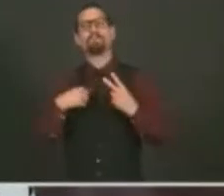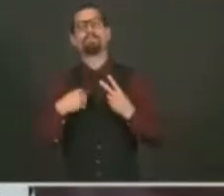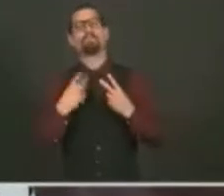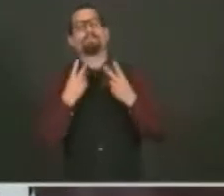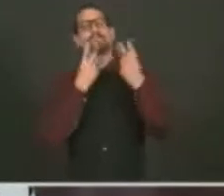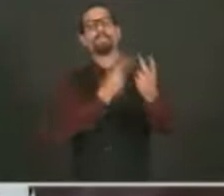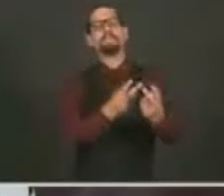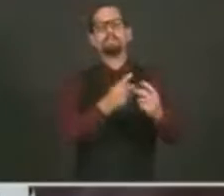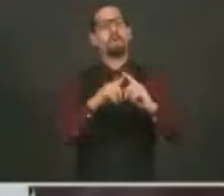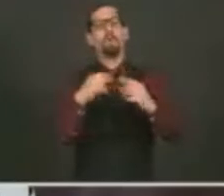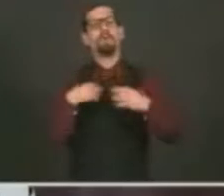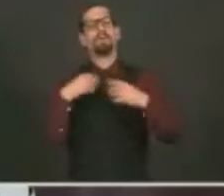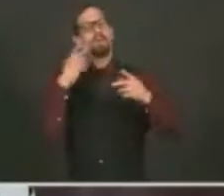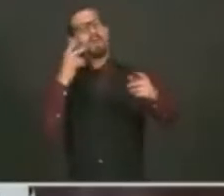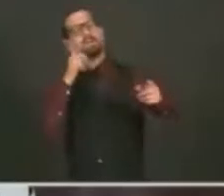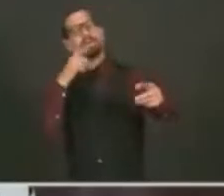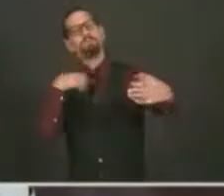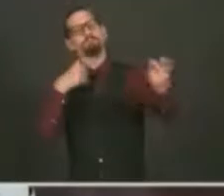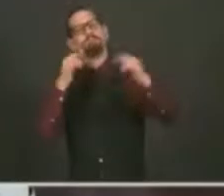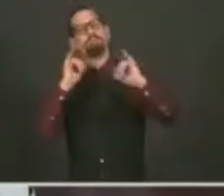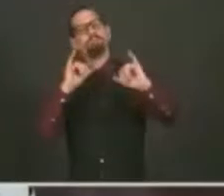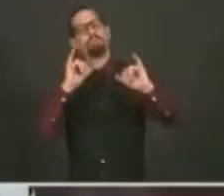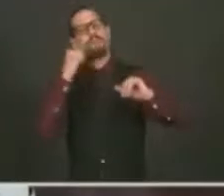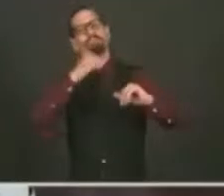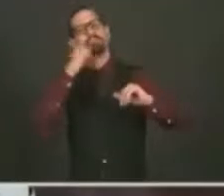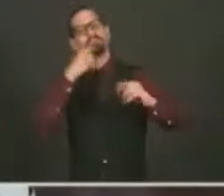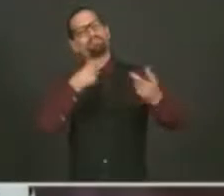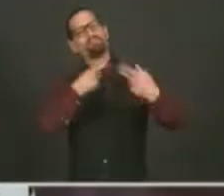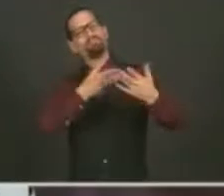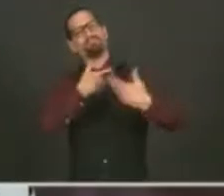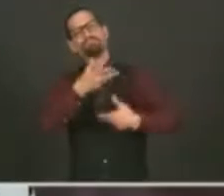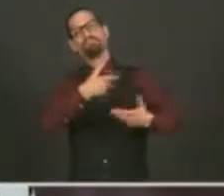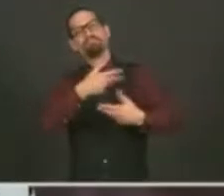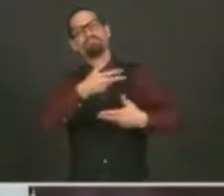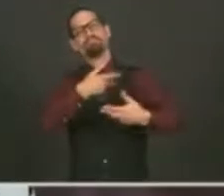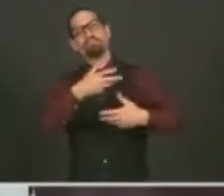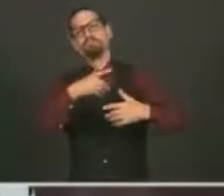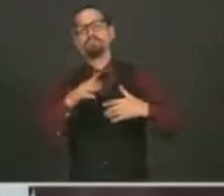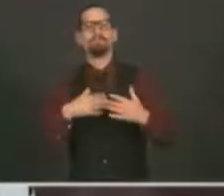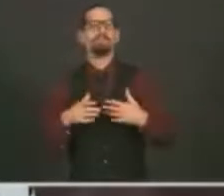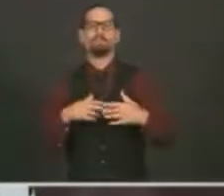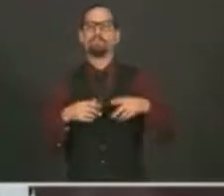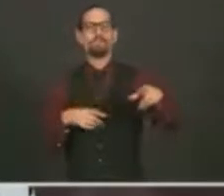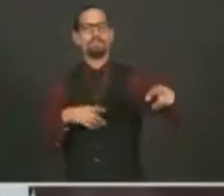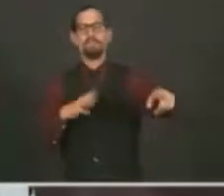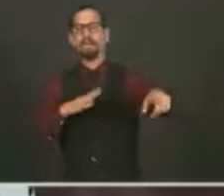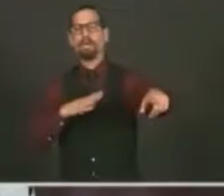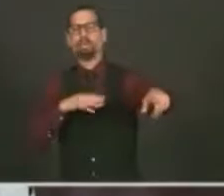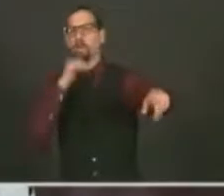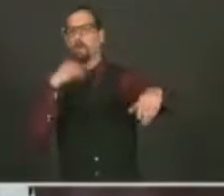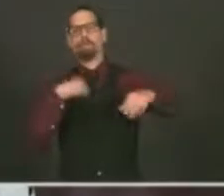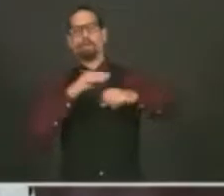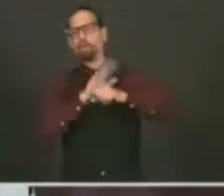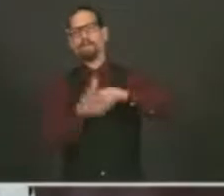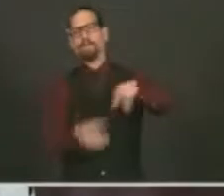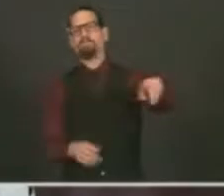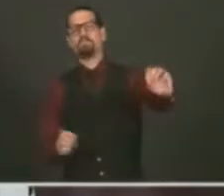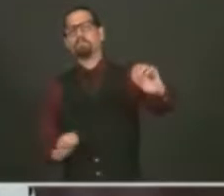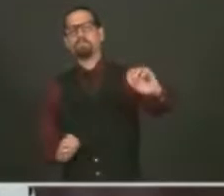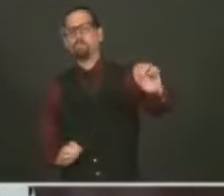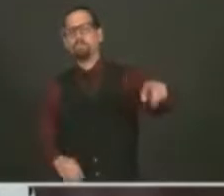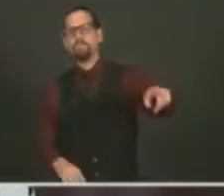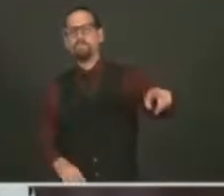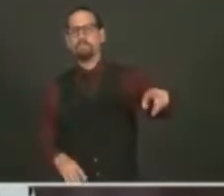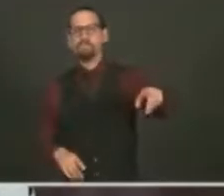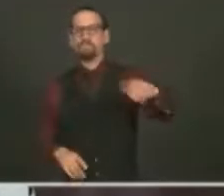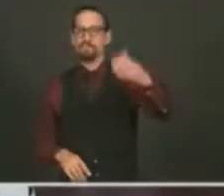regular basis and you feel, oh, it's safe, they're not going to have COVID-19. That's exactly the time we need to